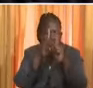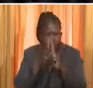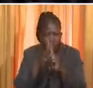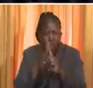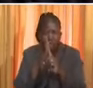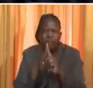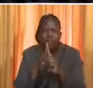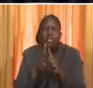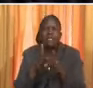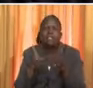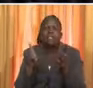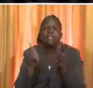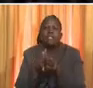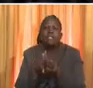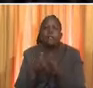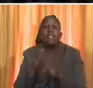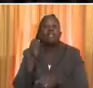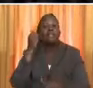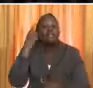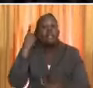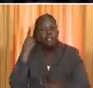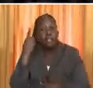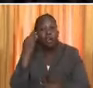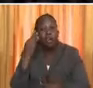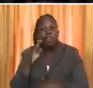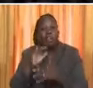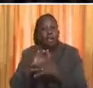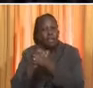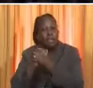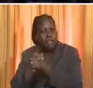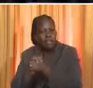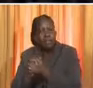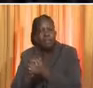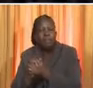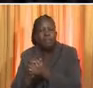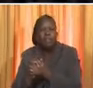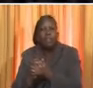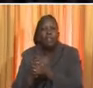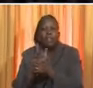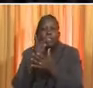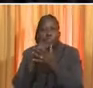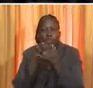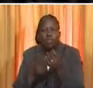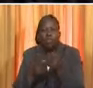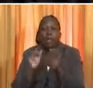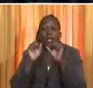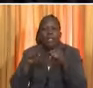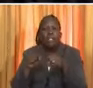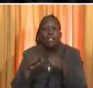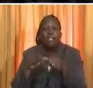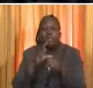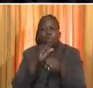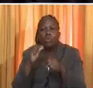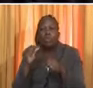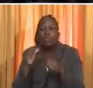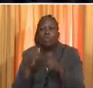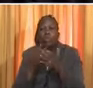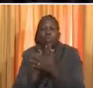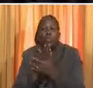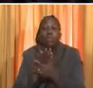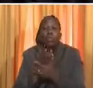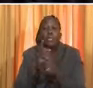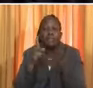and as an understanding of the handshake, the two agreed to pursue a 9-point agenda